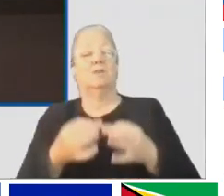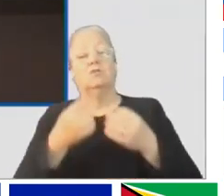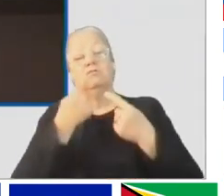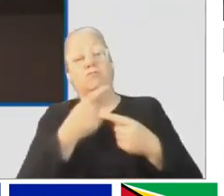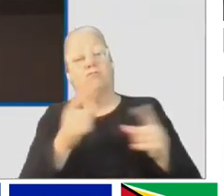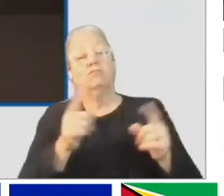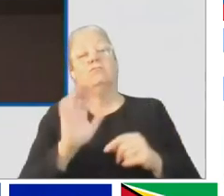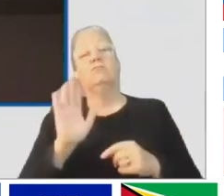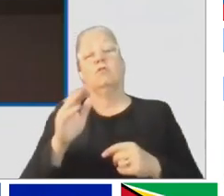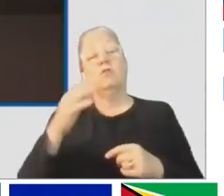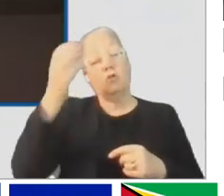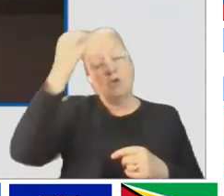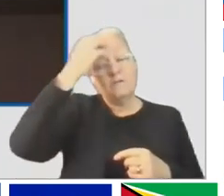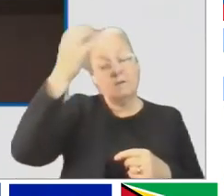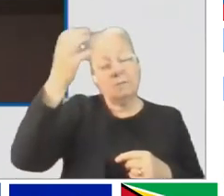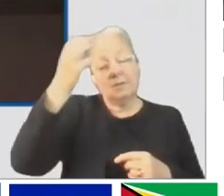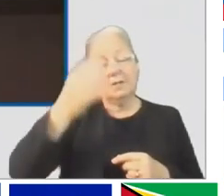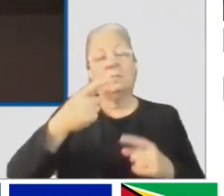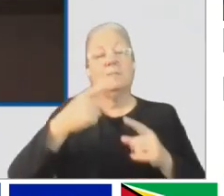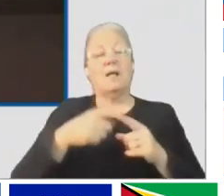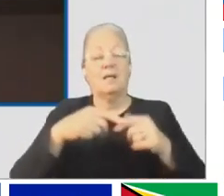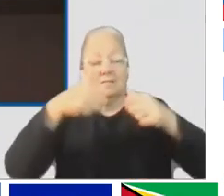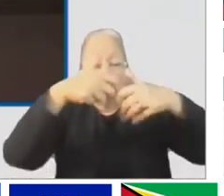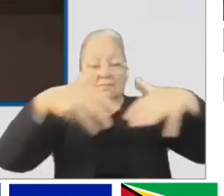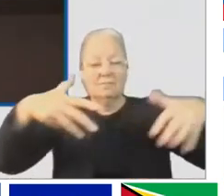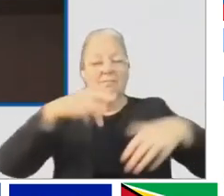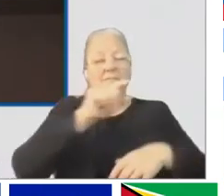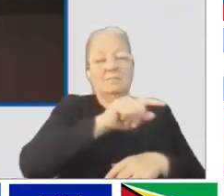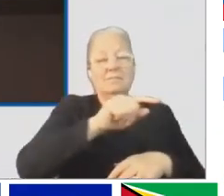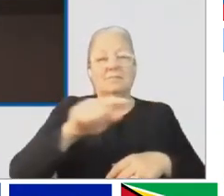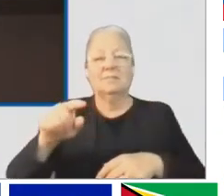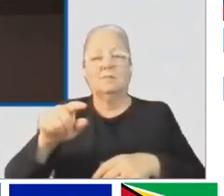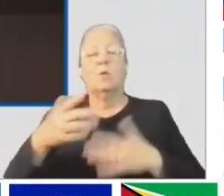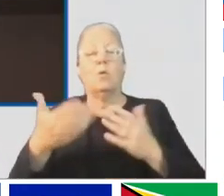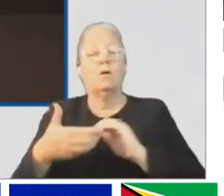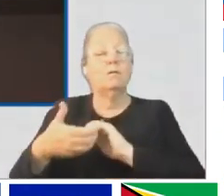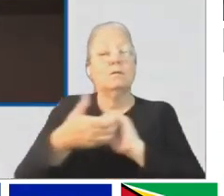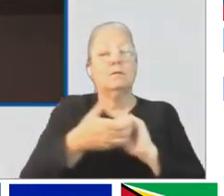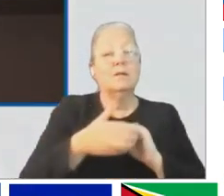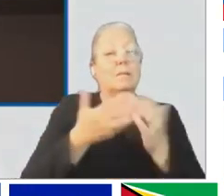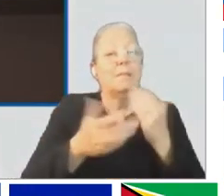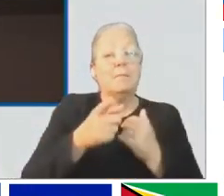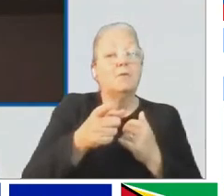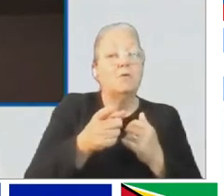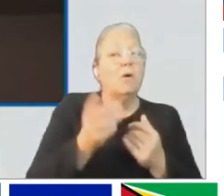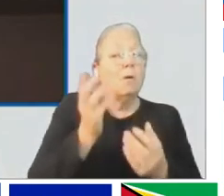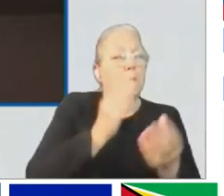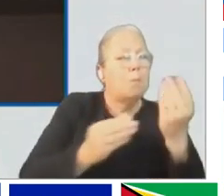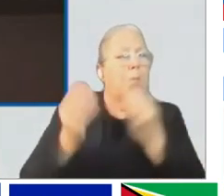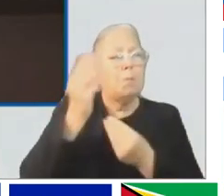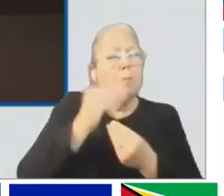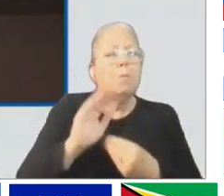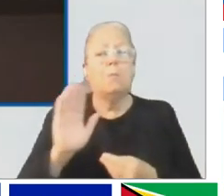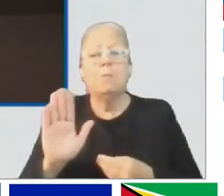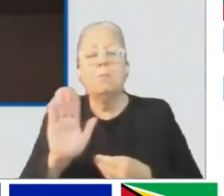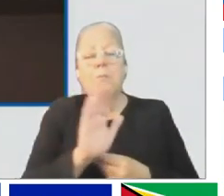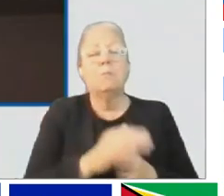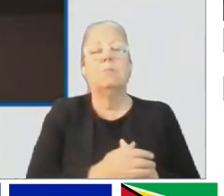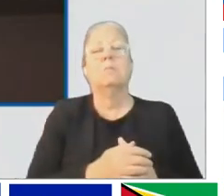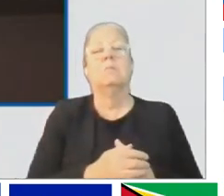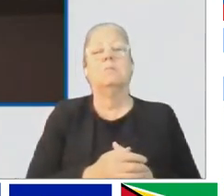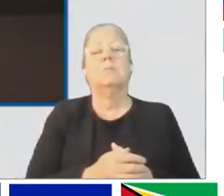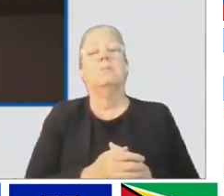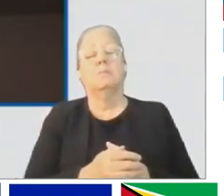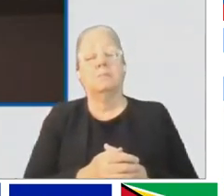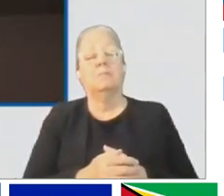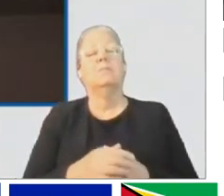and other partner groups from which you may learn a thing or two. For the members of the media fraternity, I am reminding you that tomorrow is your very